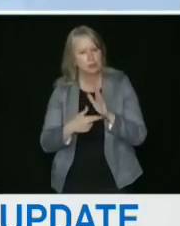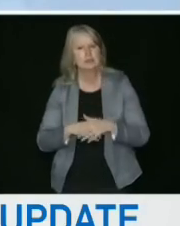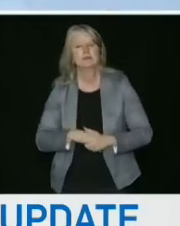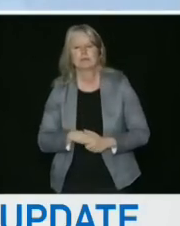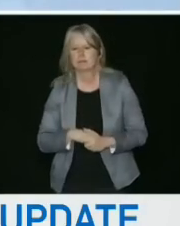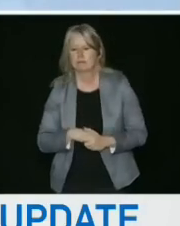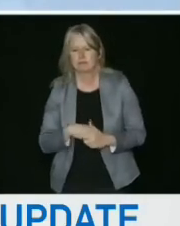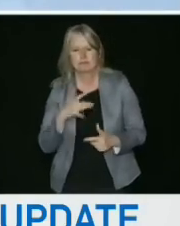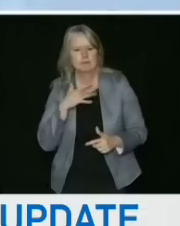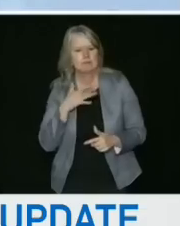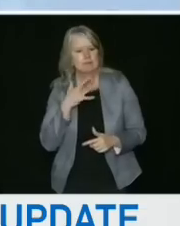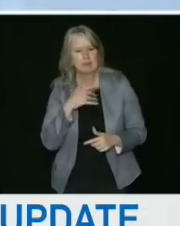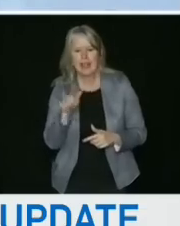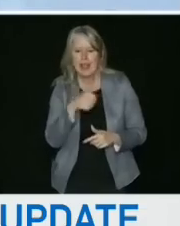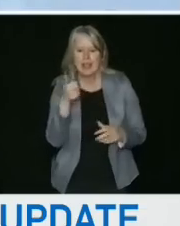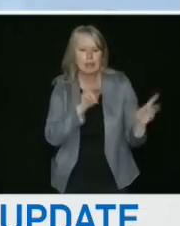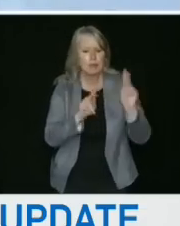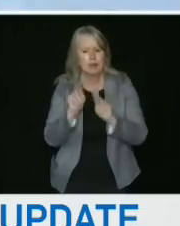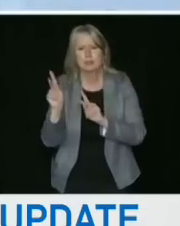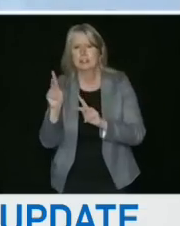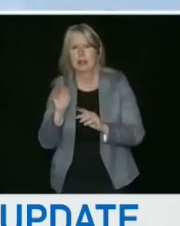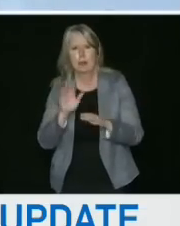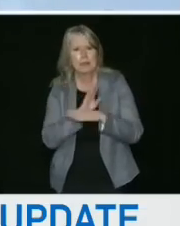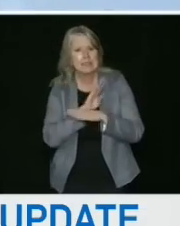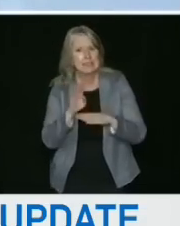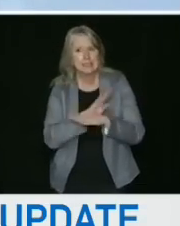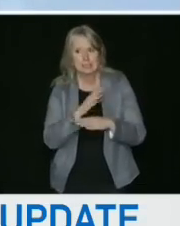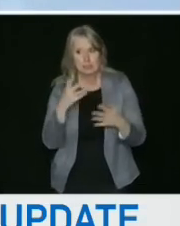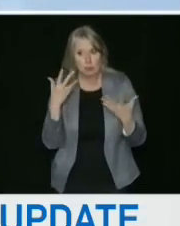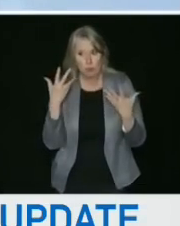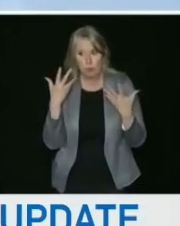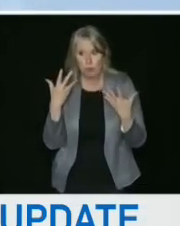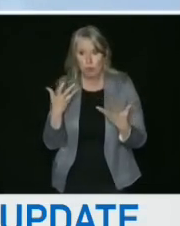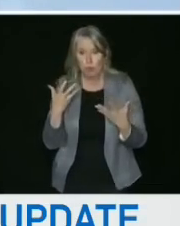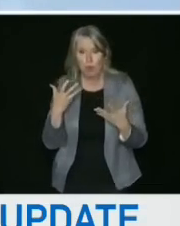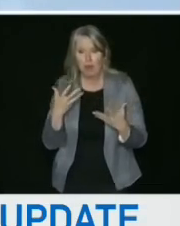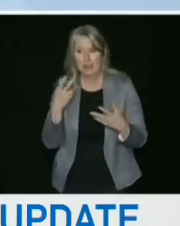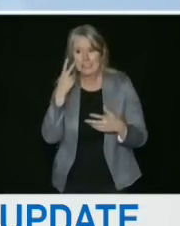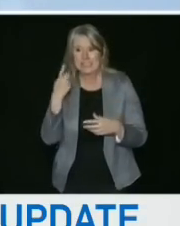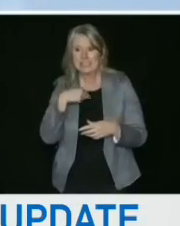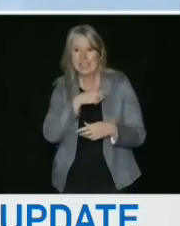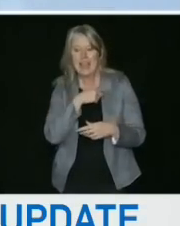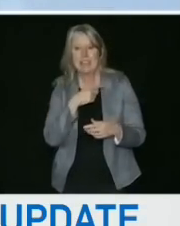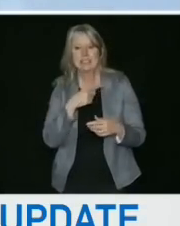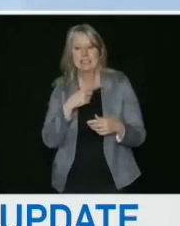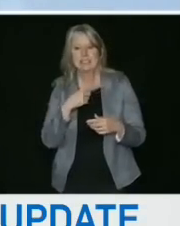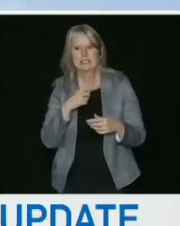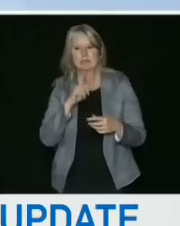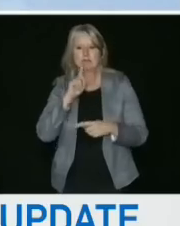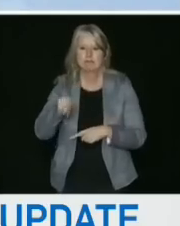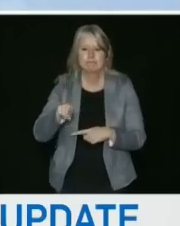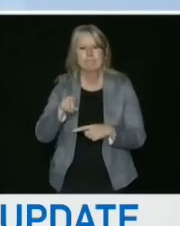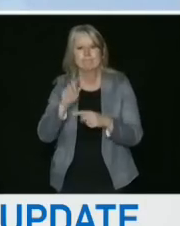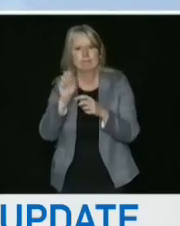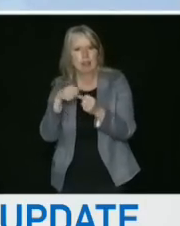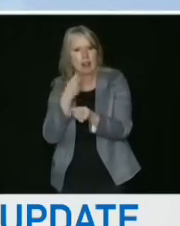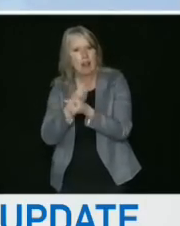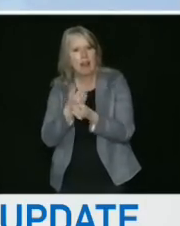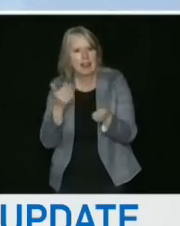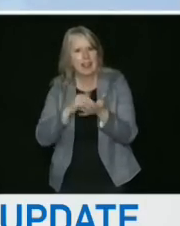the population or businesses or others just want to see, you know, us keep, you know, provinces